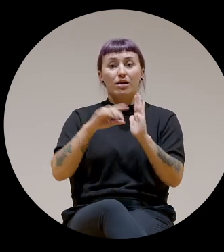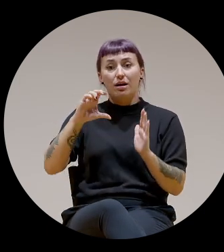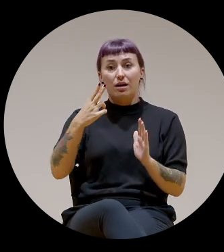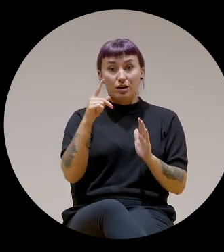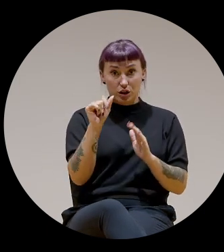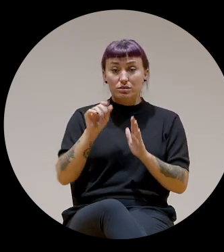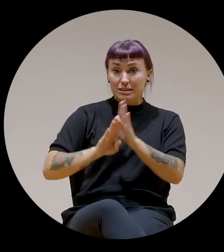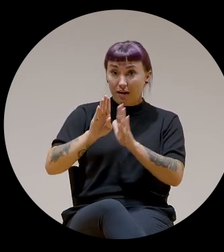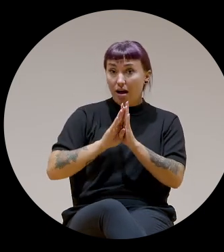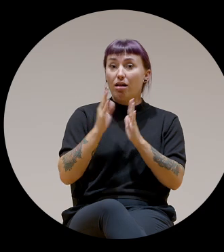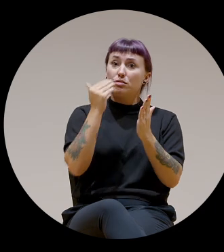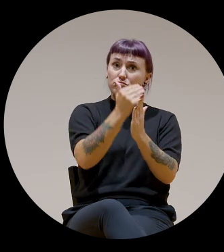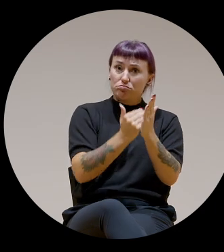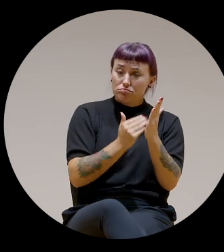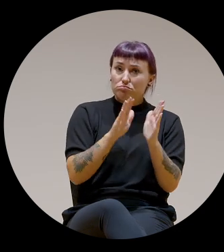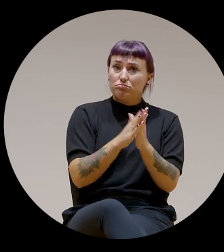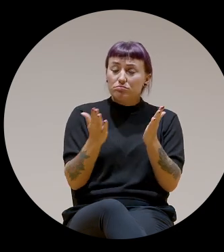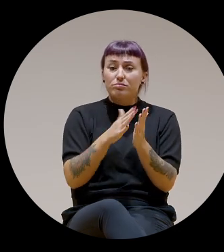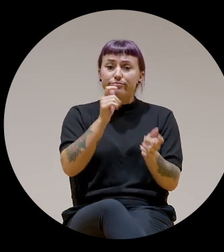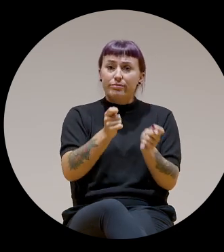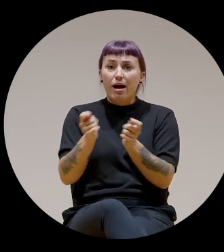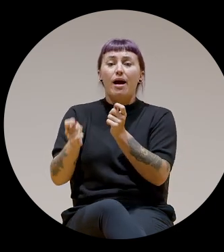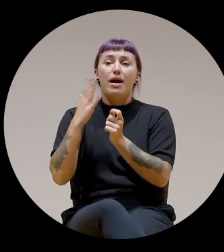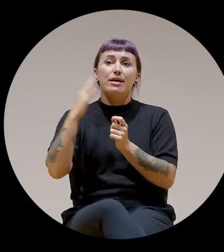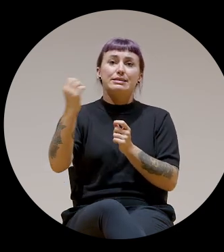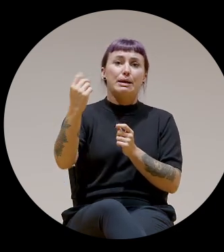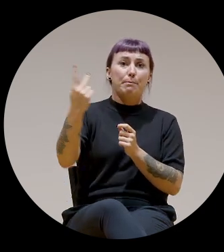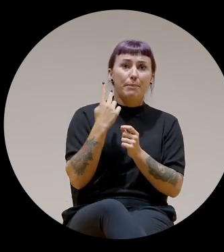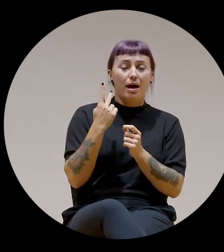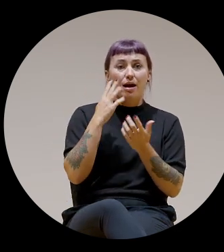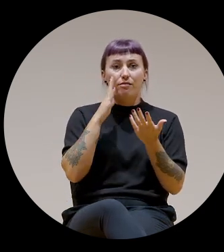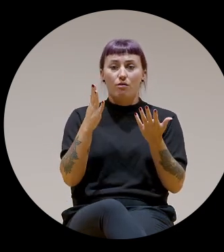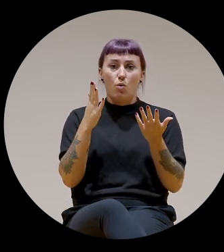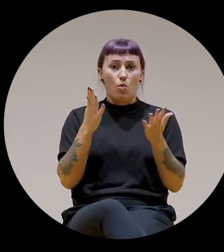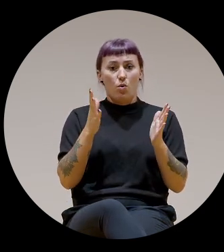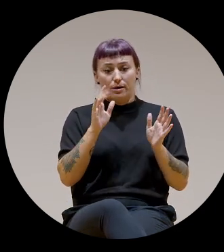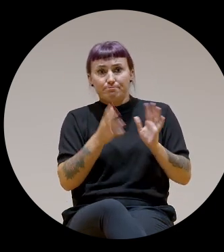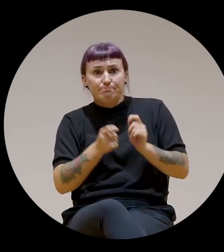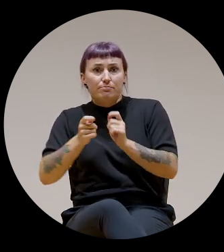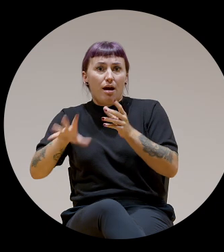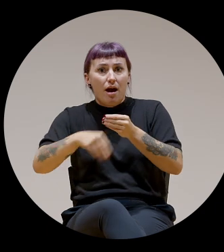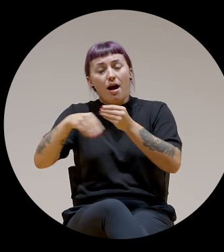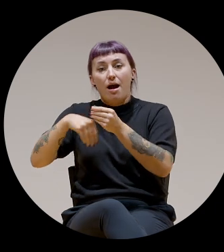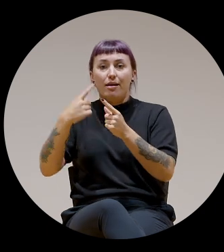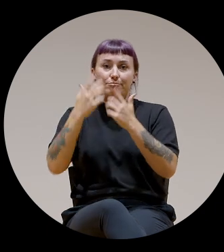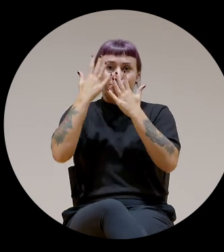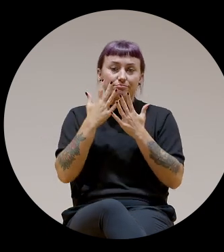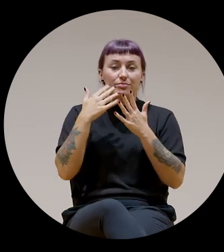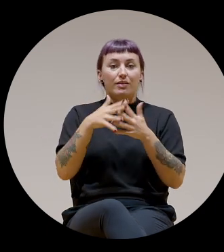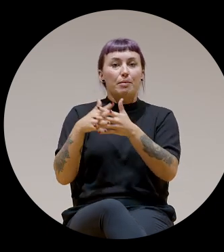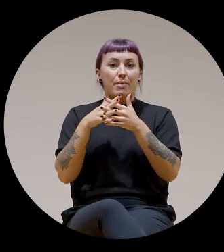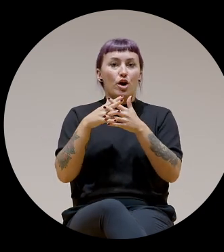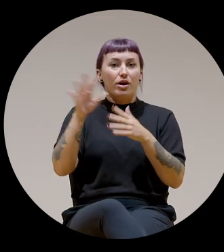big scholarly catalog. A big scholarly catalog was edited and sent back to us for our emendations. And then, unfortunately,